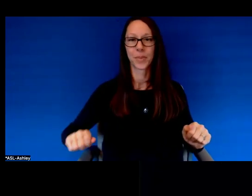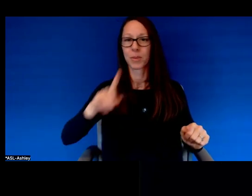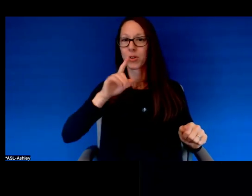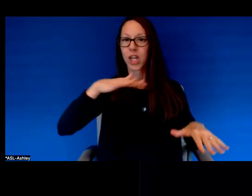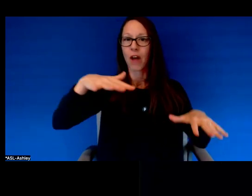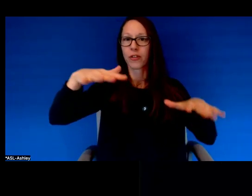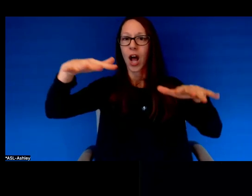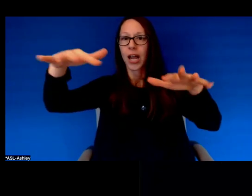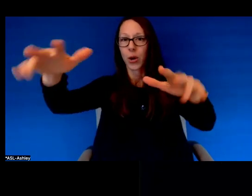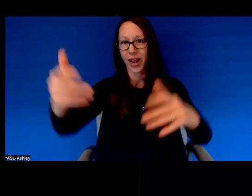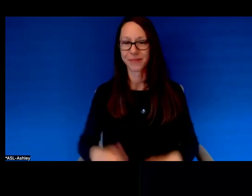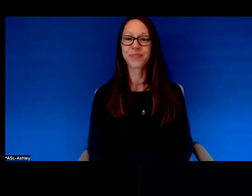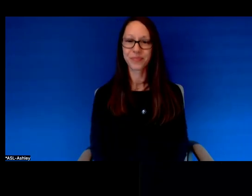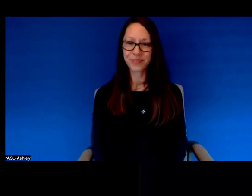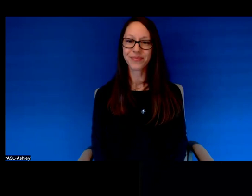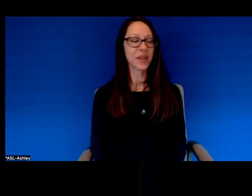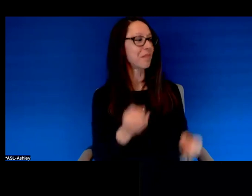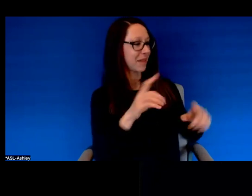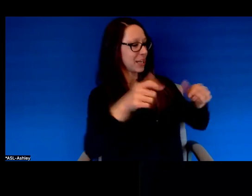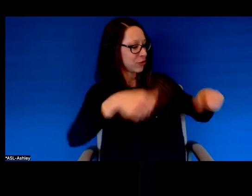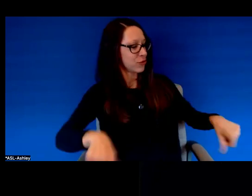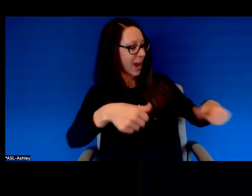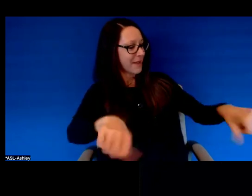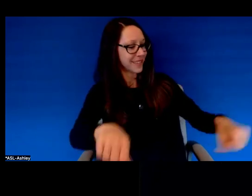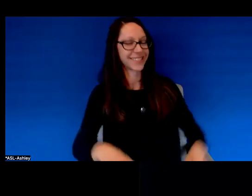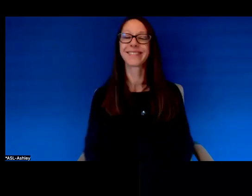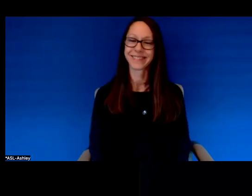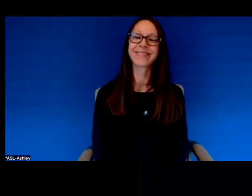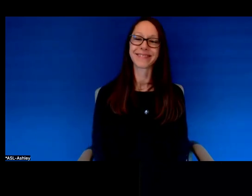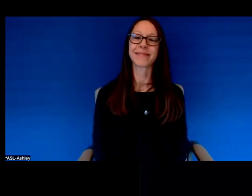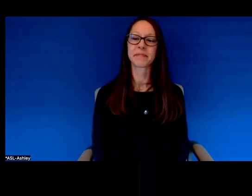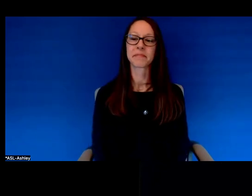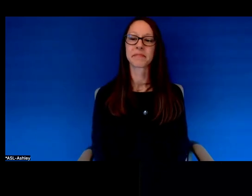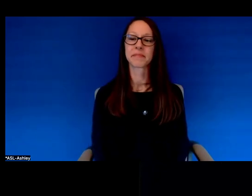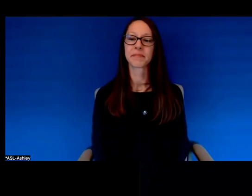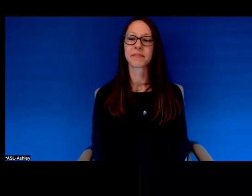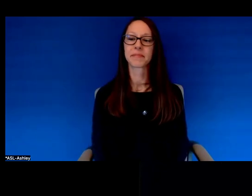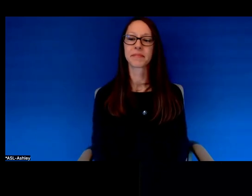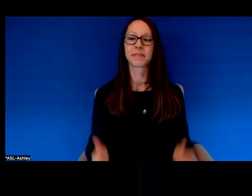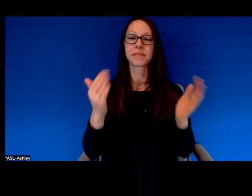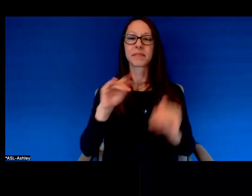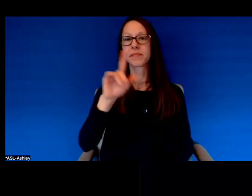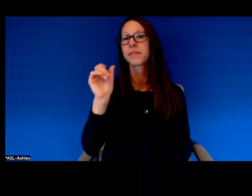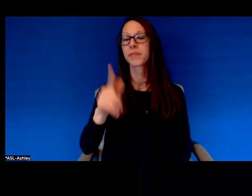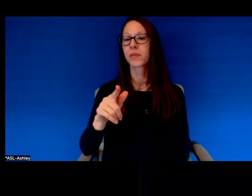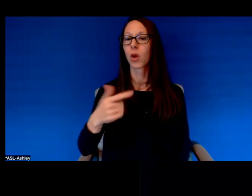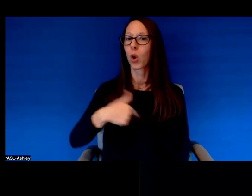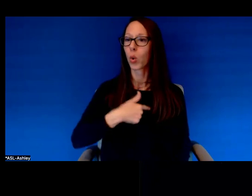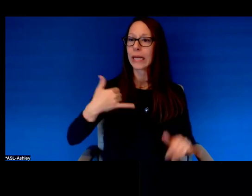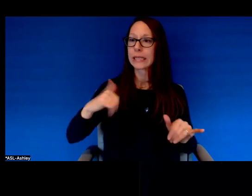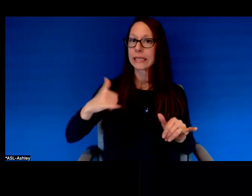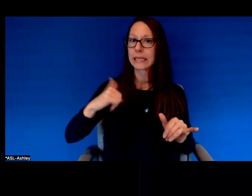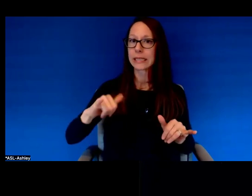ISS. Lots of straps for space. Yeah. All right, we got a question here. Are we still going to